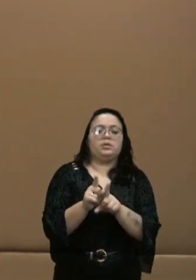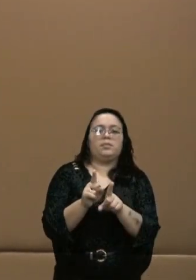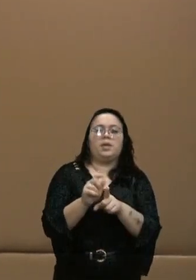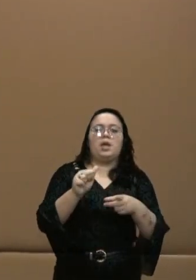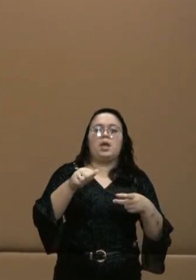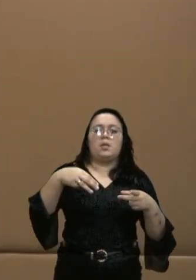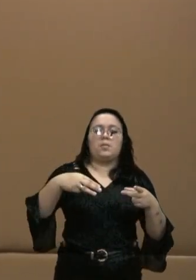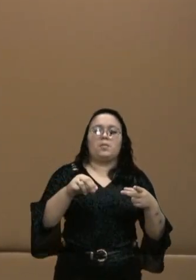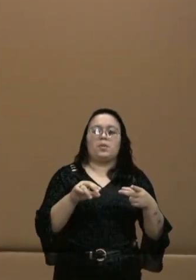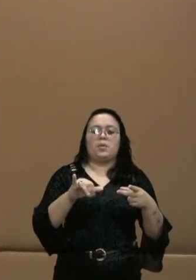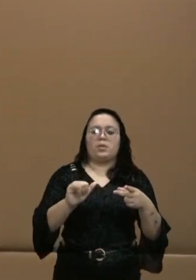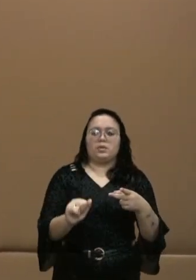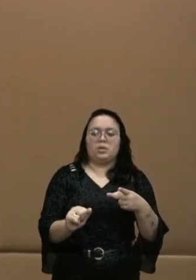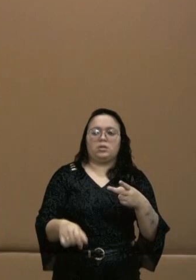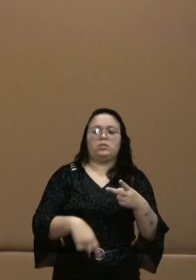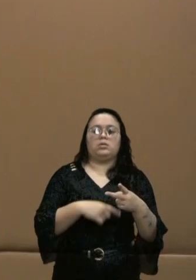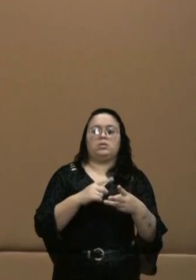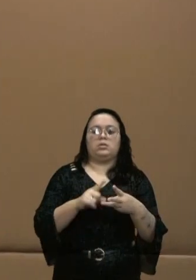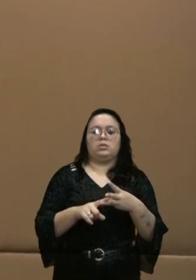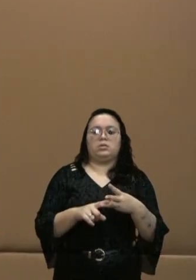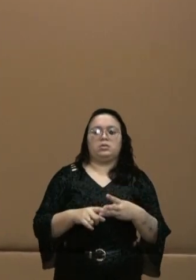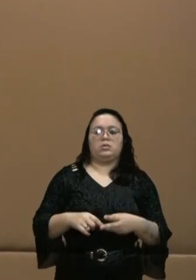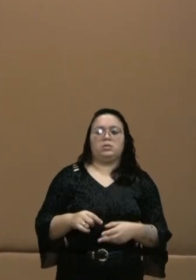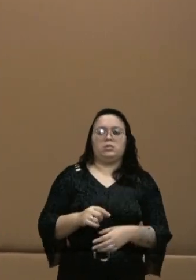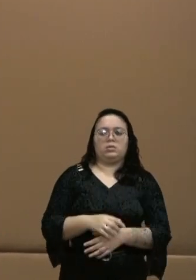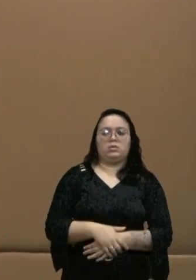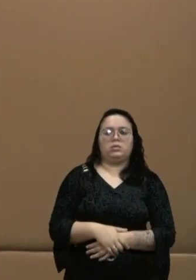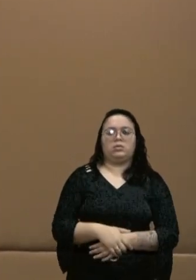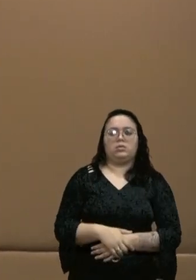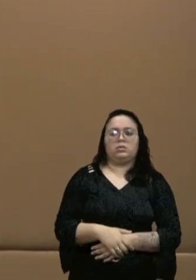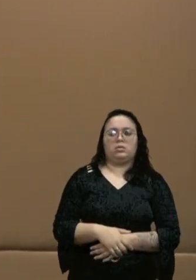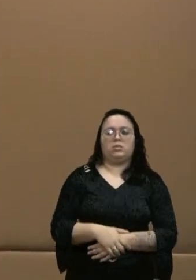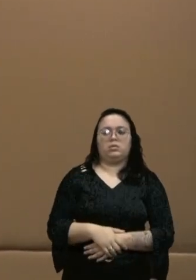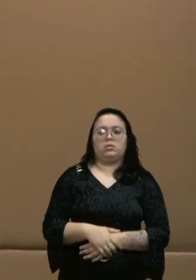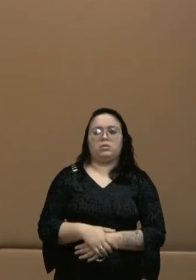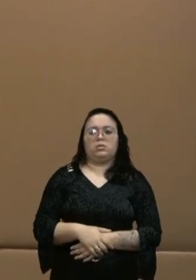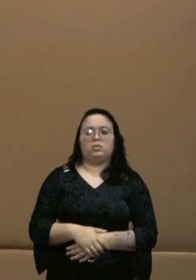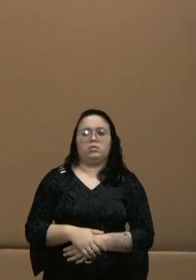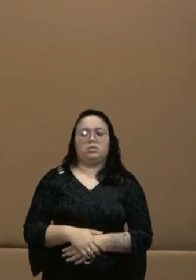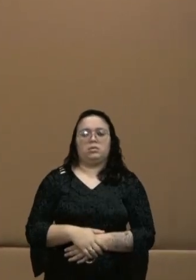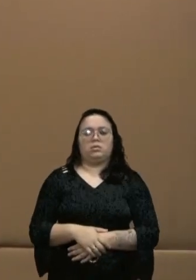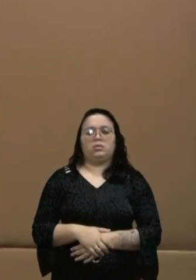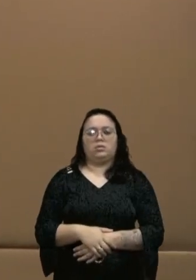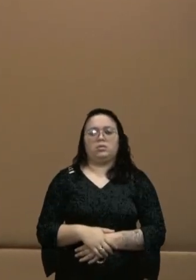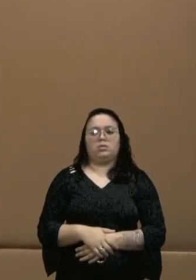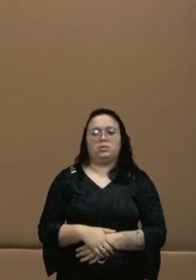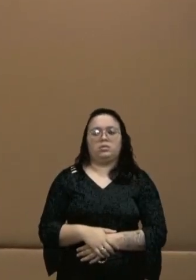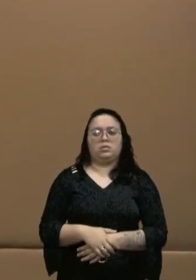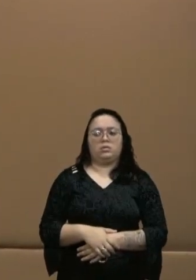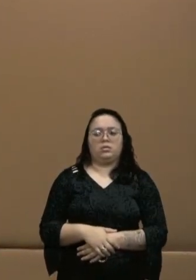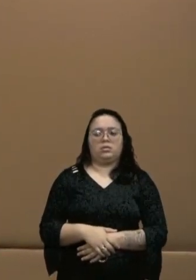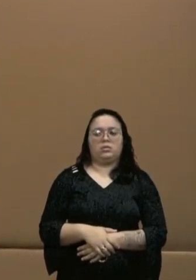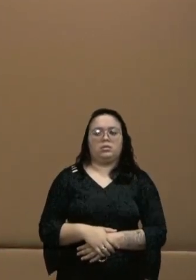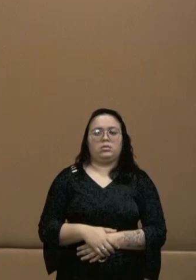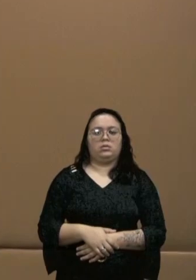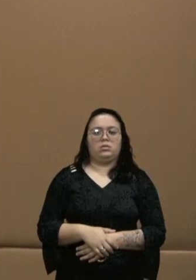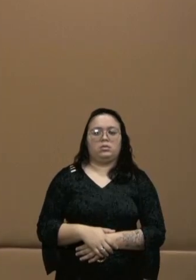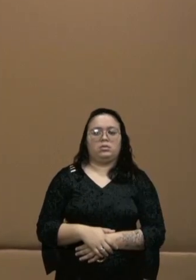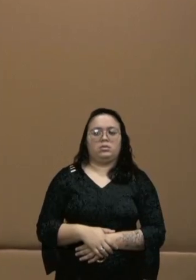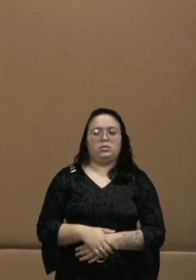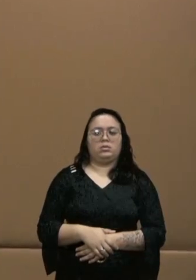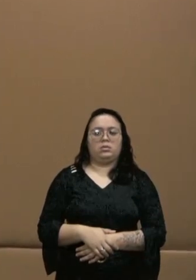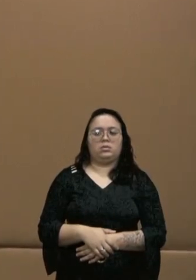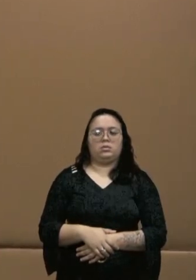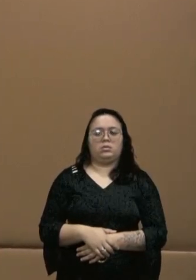in the production of ammonia, em refinarias, para o transporte e outros and transportation and other applications. And so